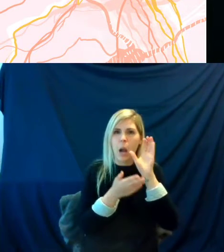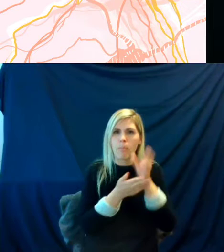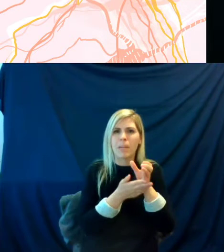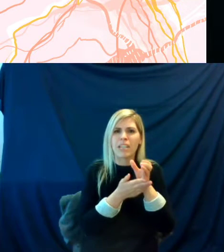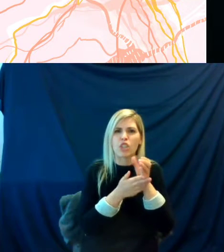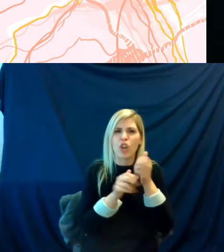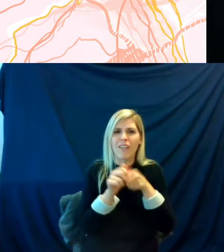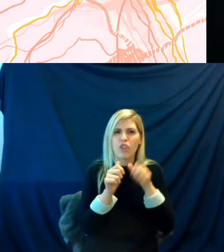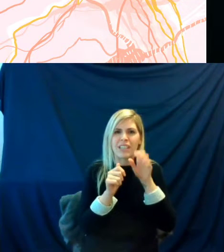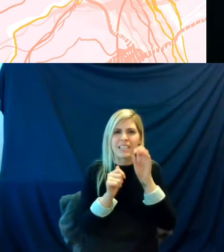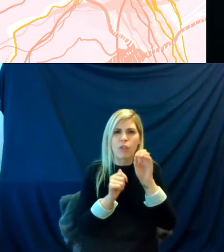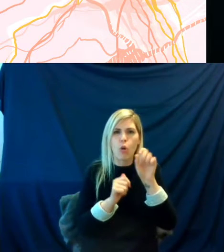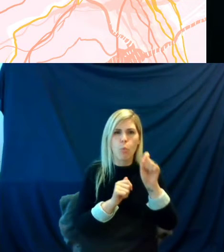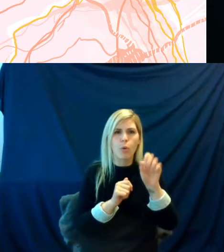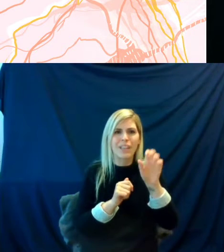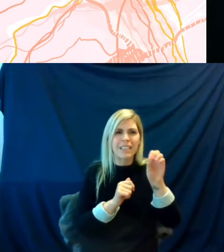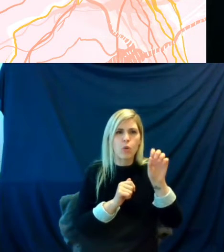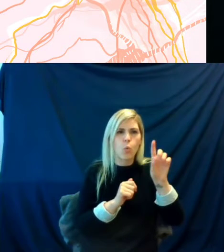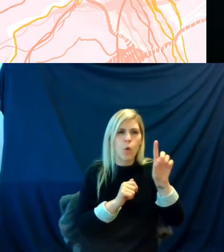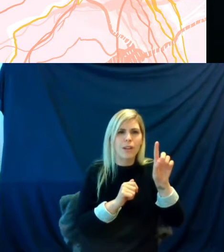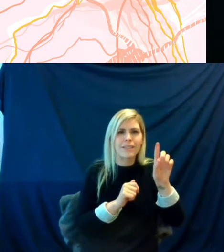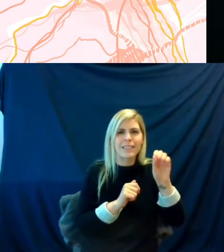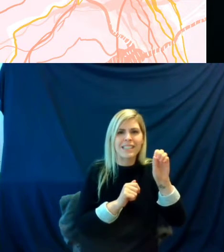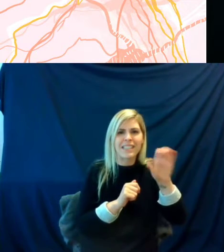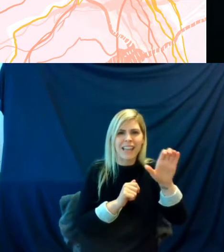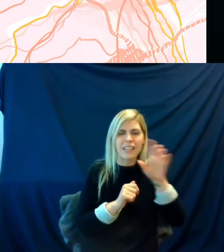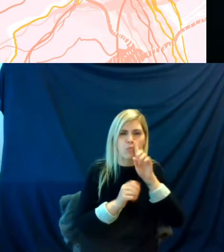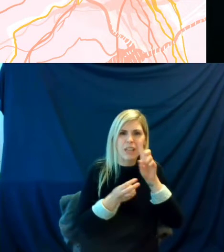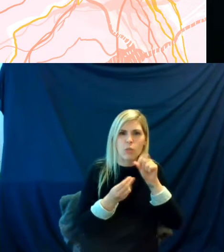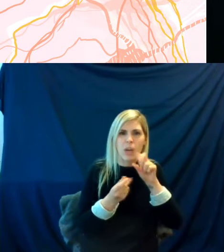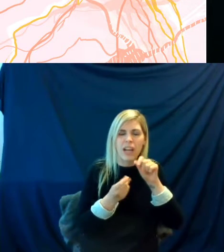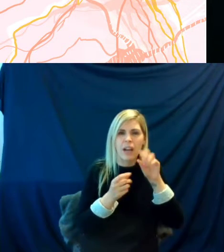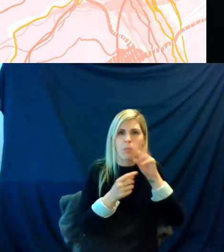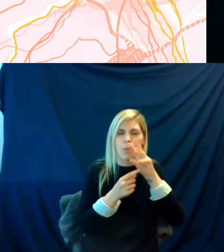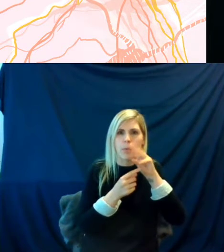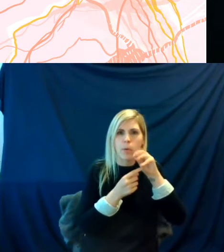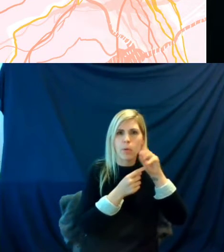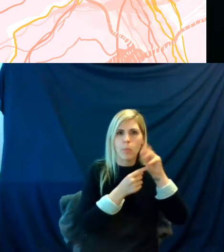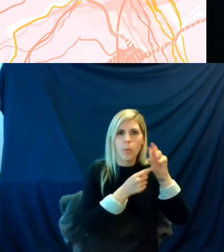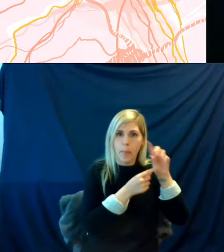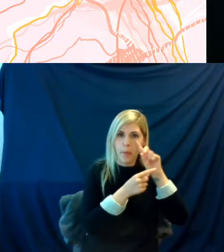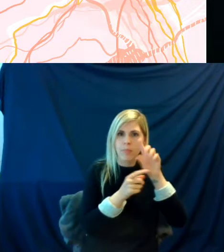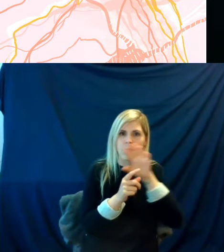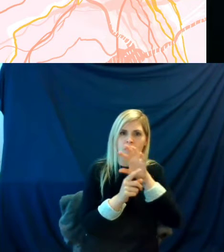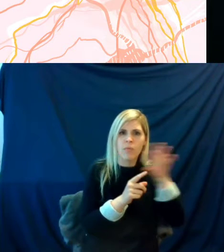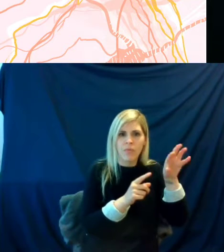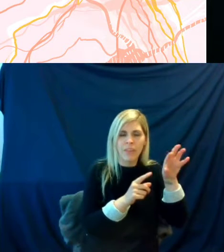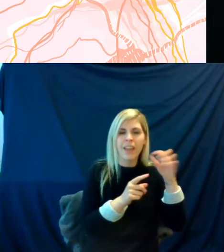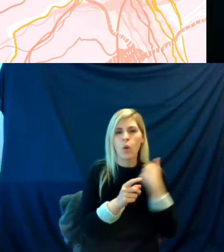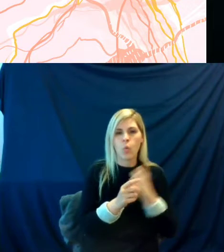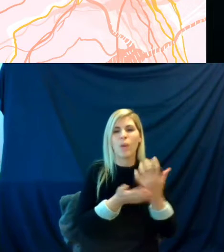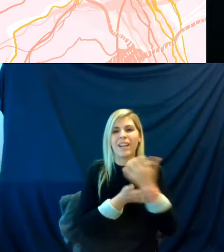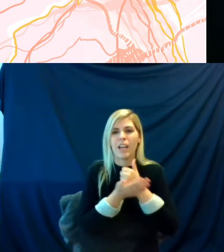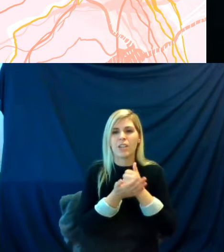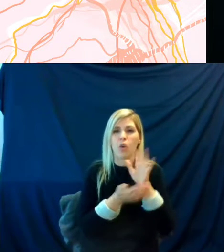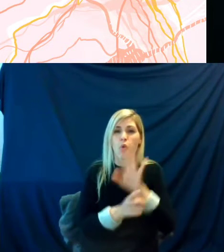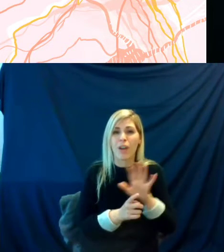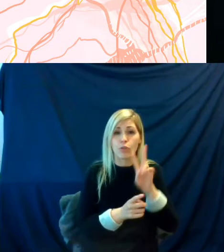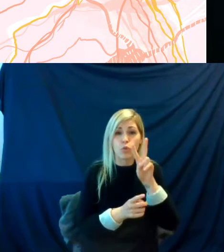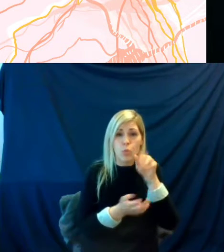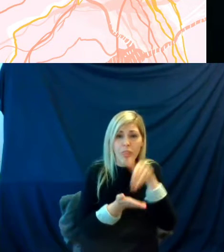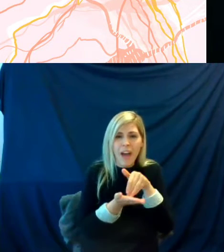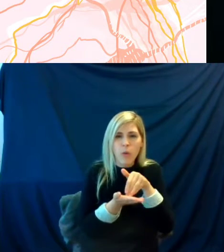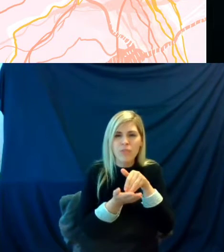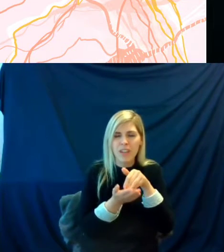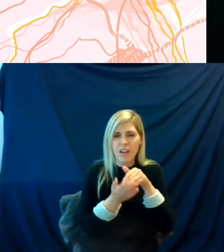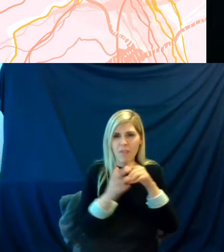picture every, 0.001 seconds or something like that. We collect around 2,000 of those